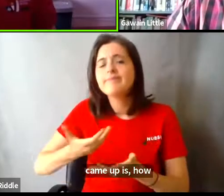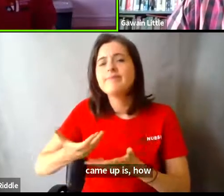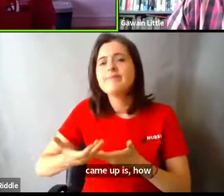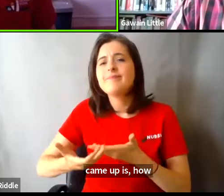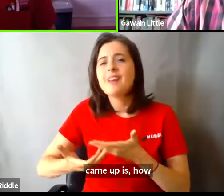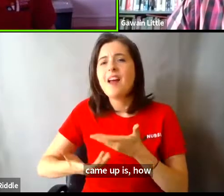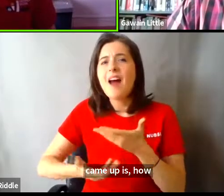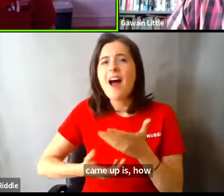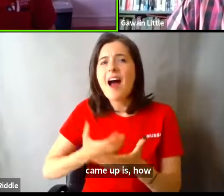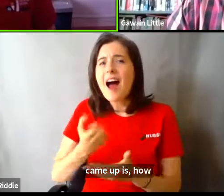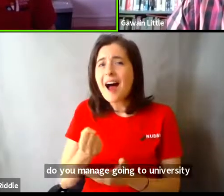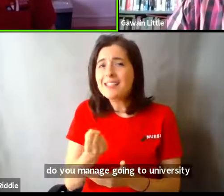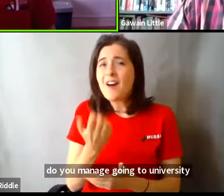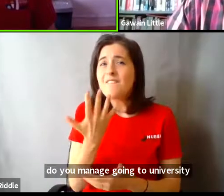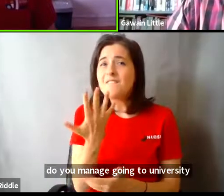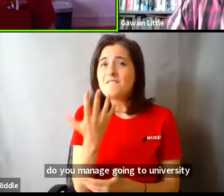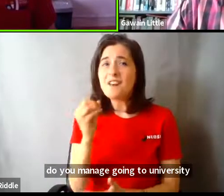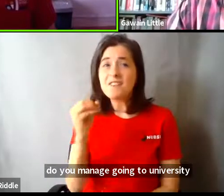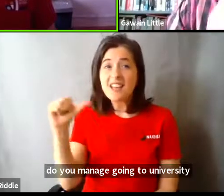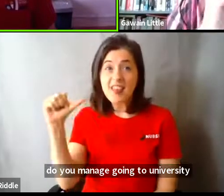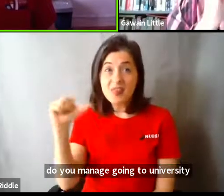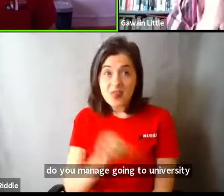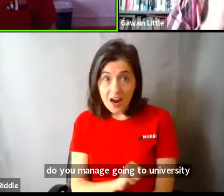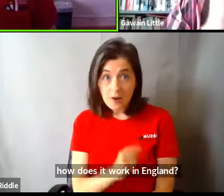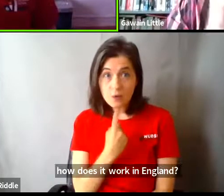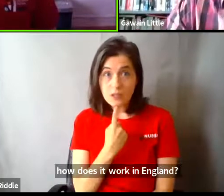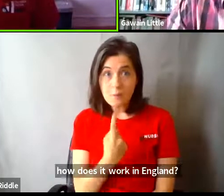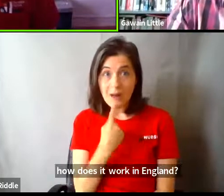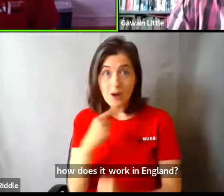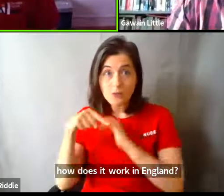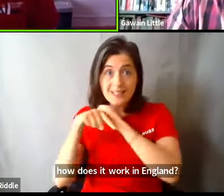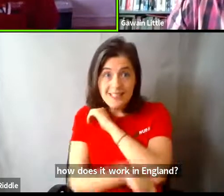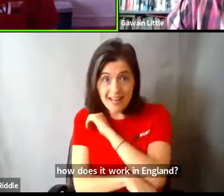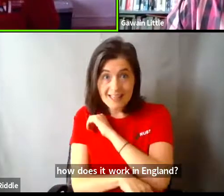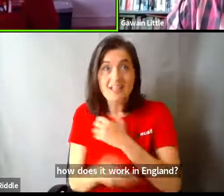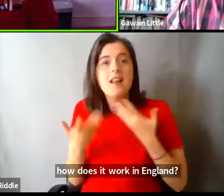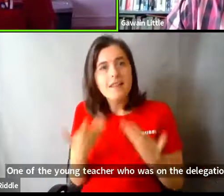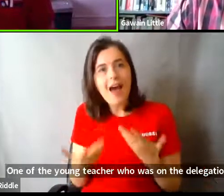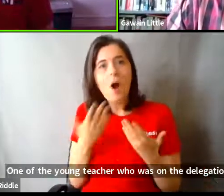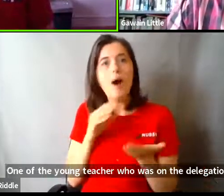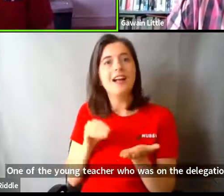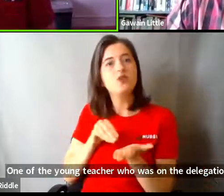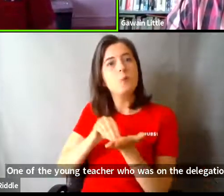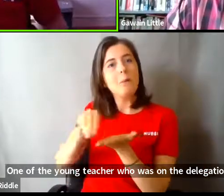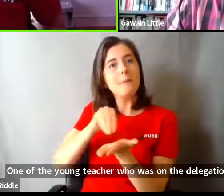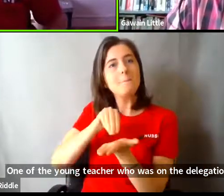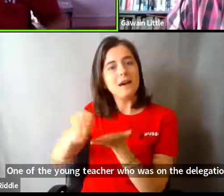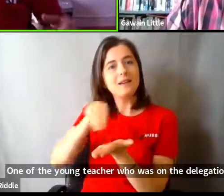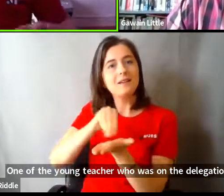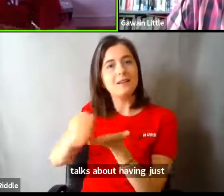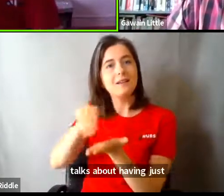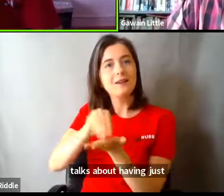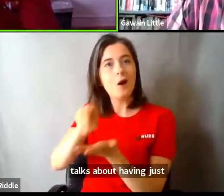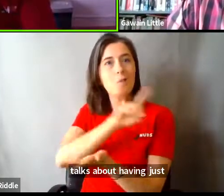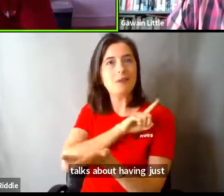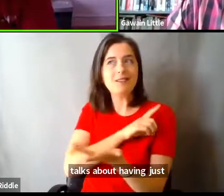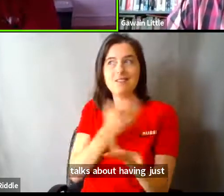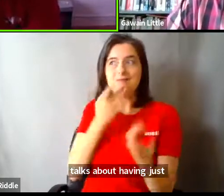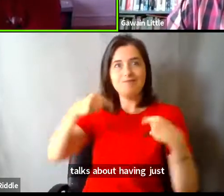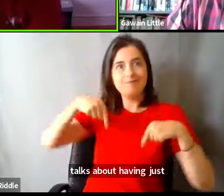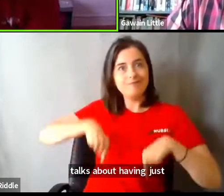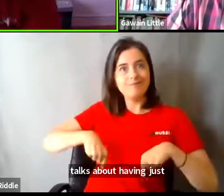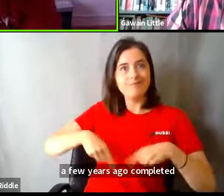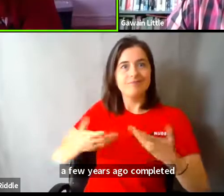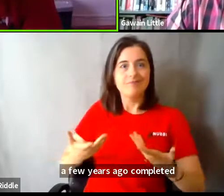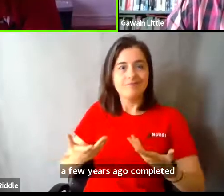had £50,000 worth of debt that he had to repay as a result of the way in which education worked in